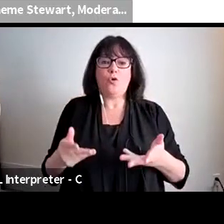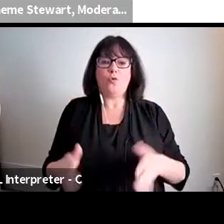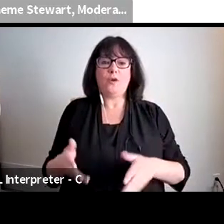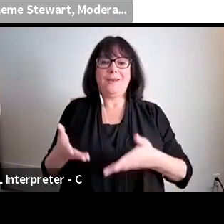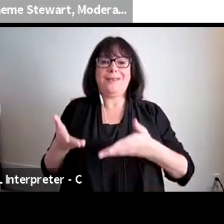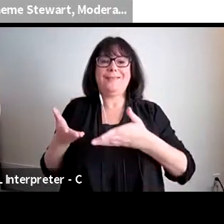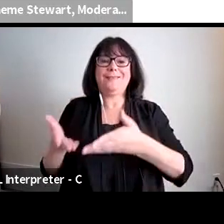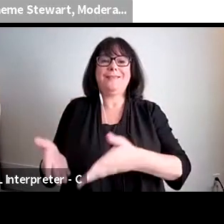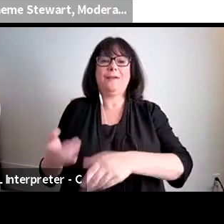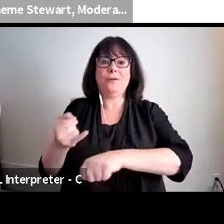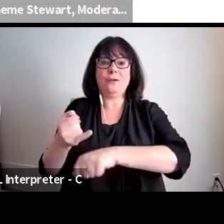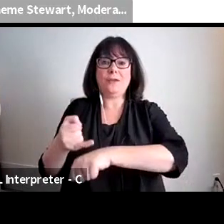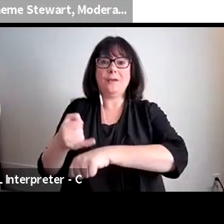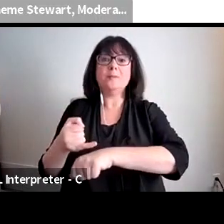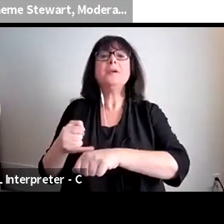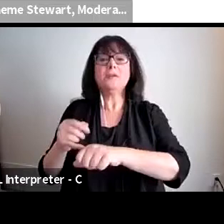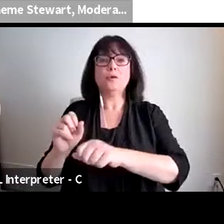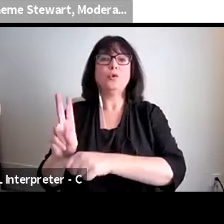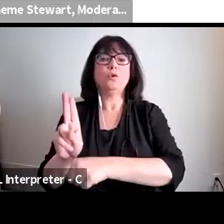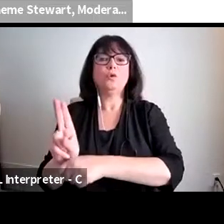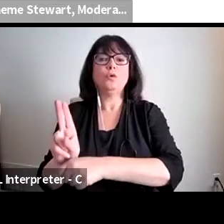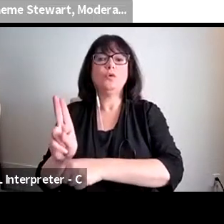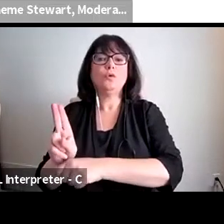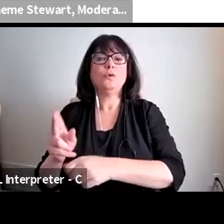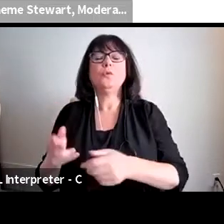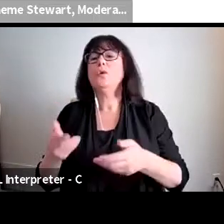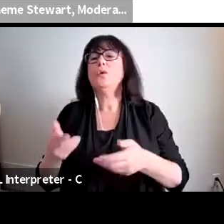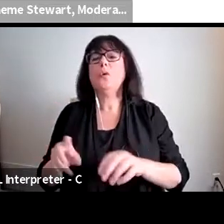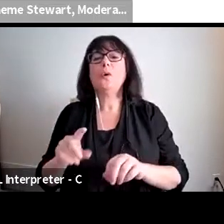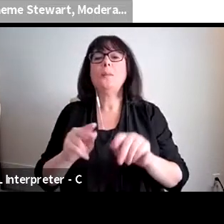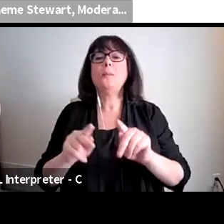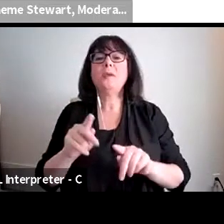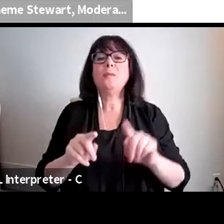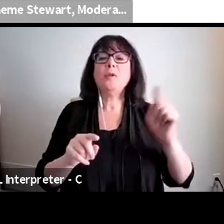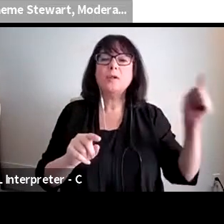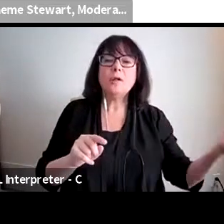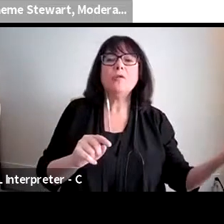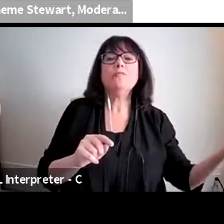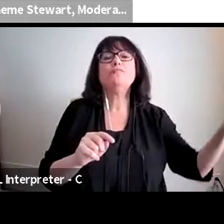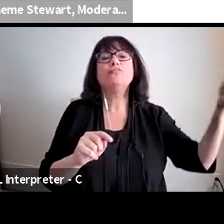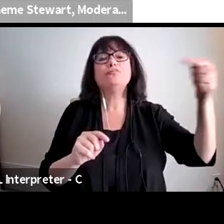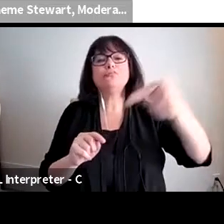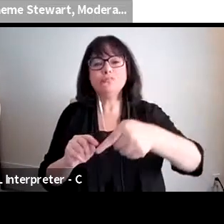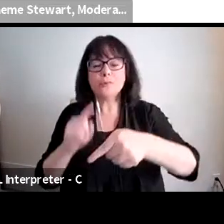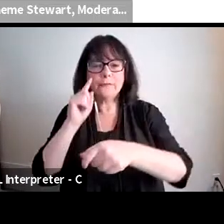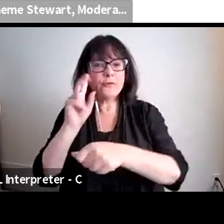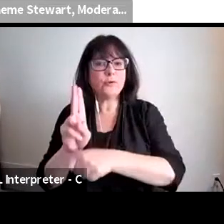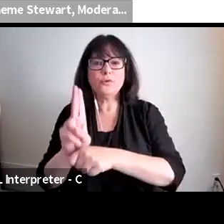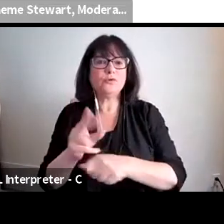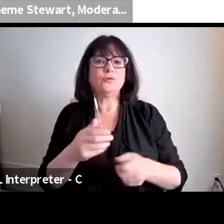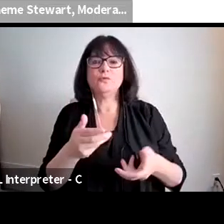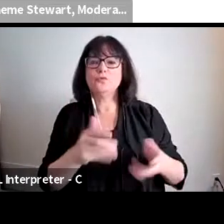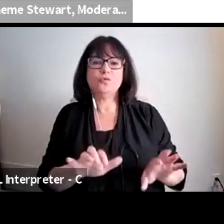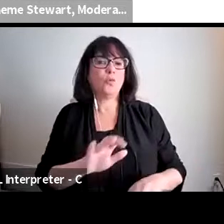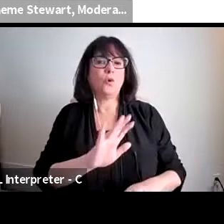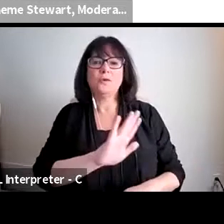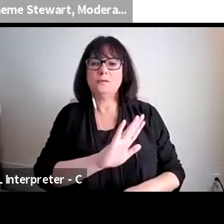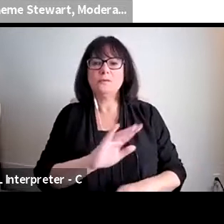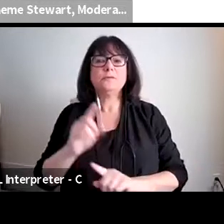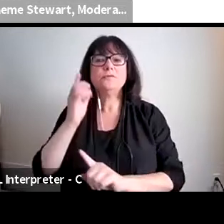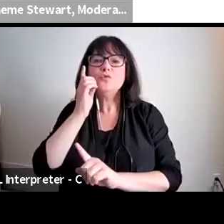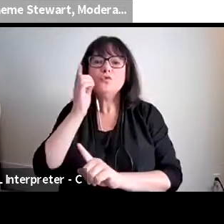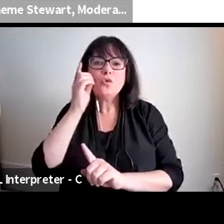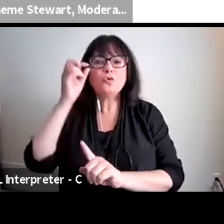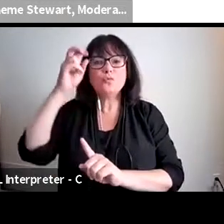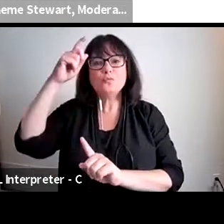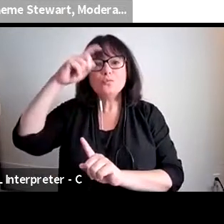be encouraging those not on campus because of residence or courses or otherwise to attend just for that